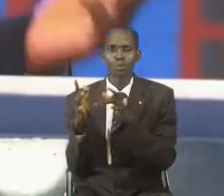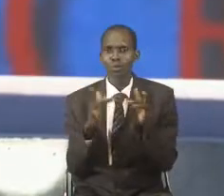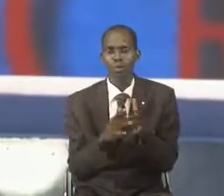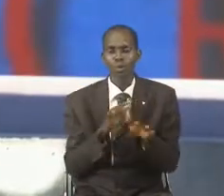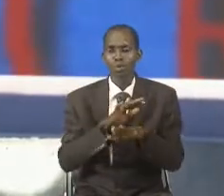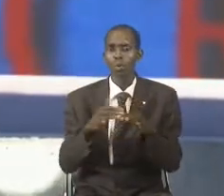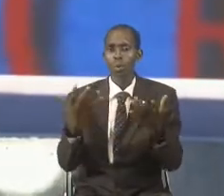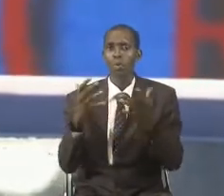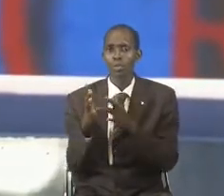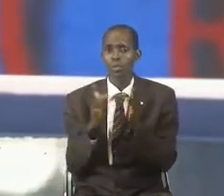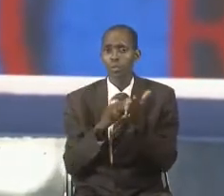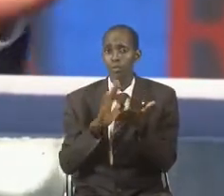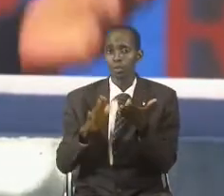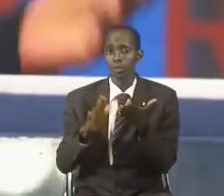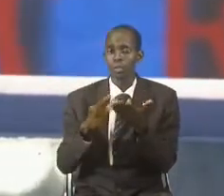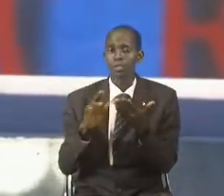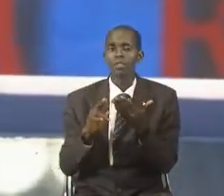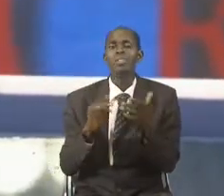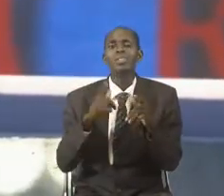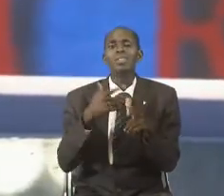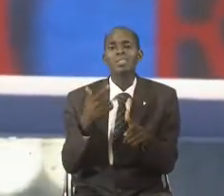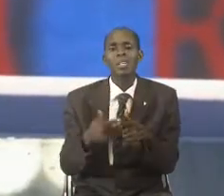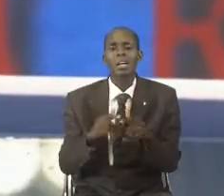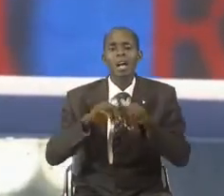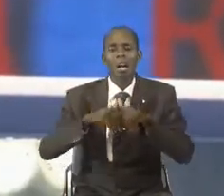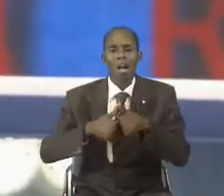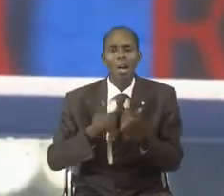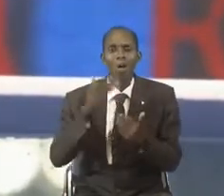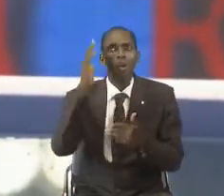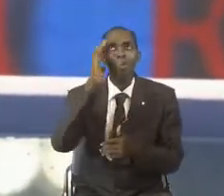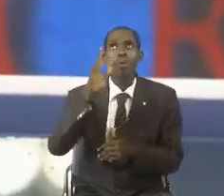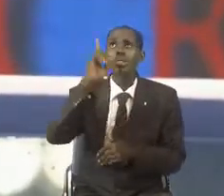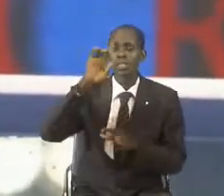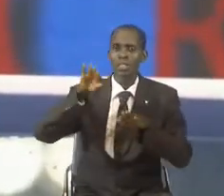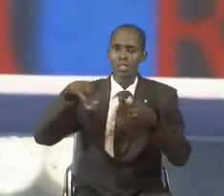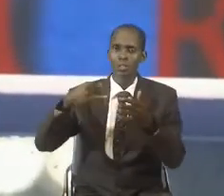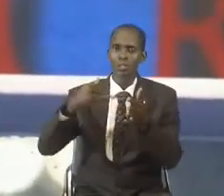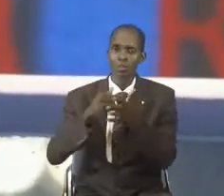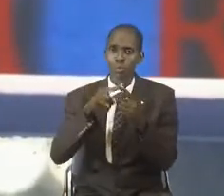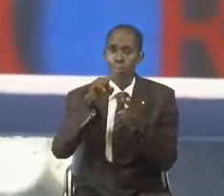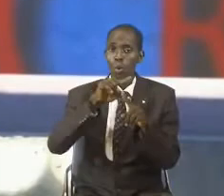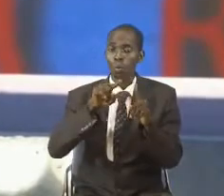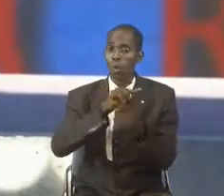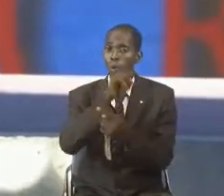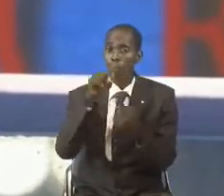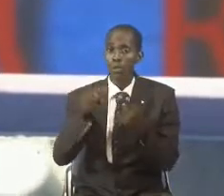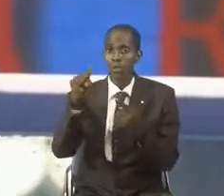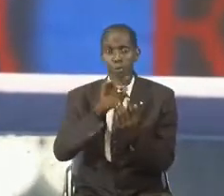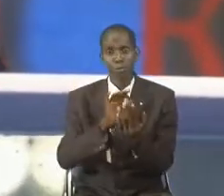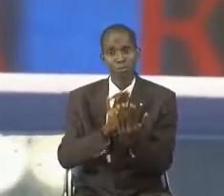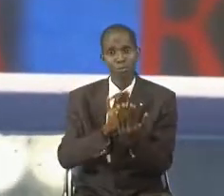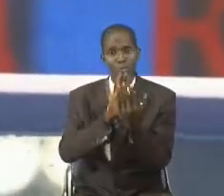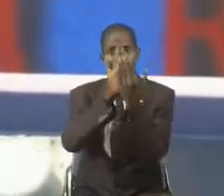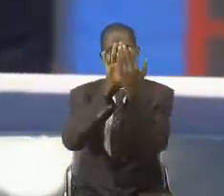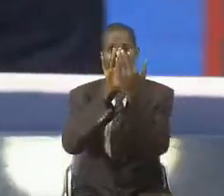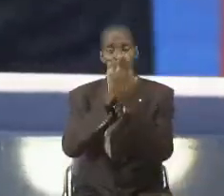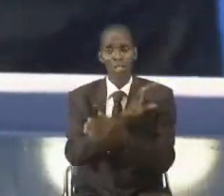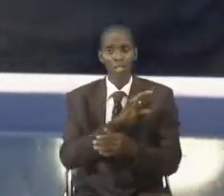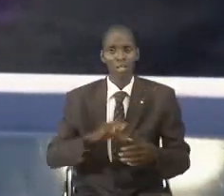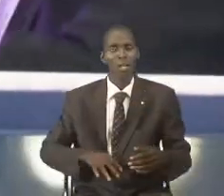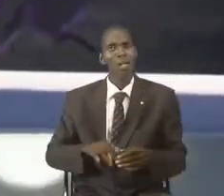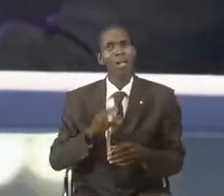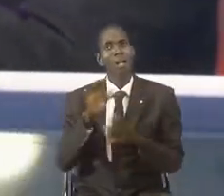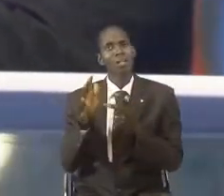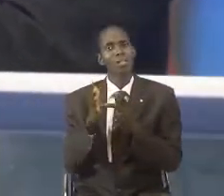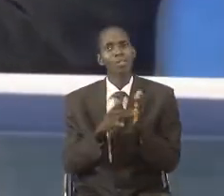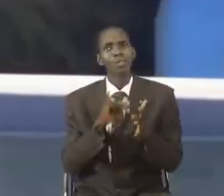I don't want to come to Jesus. I don't want his forgiveness. If you turn your back unto him, I will he give you. But when you